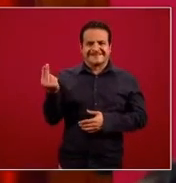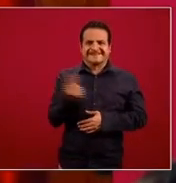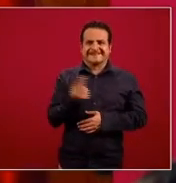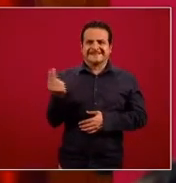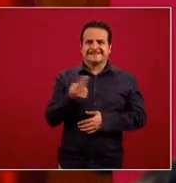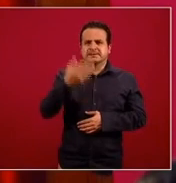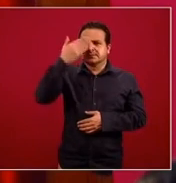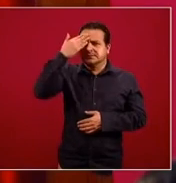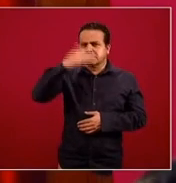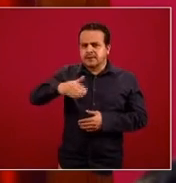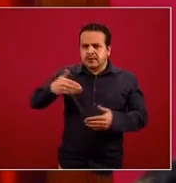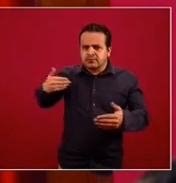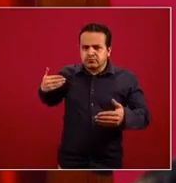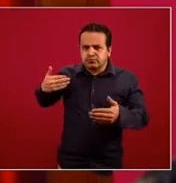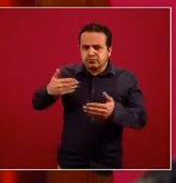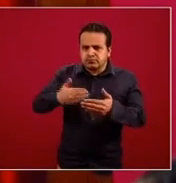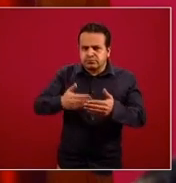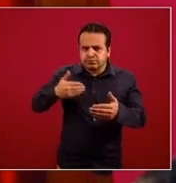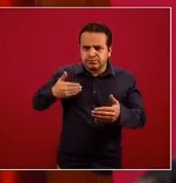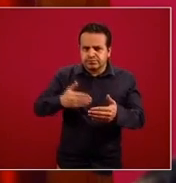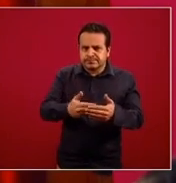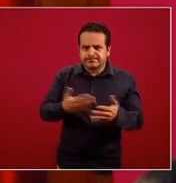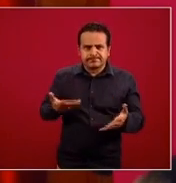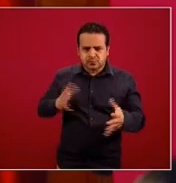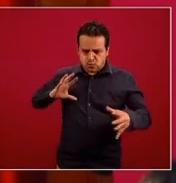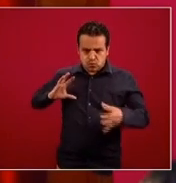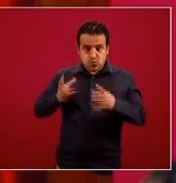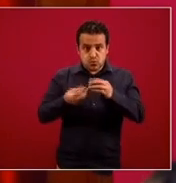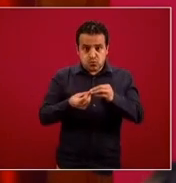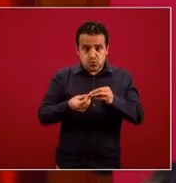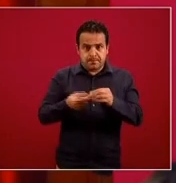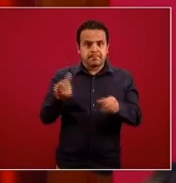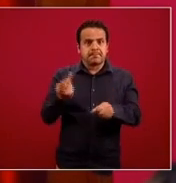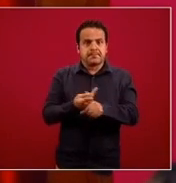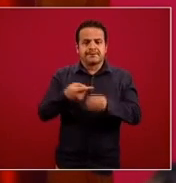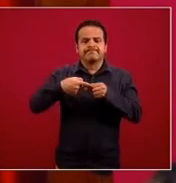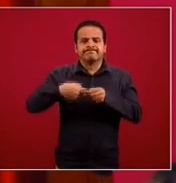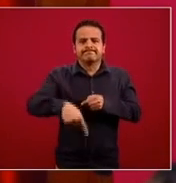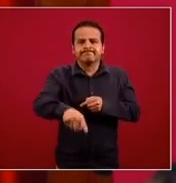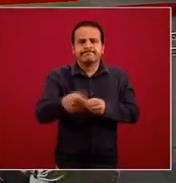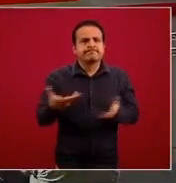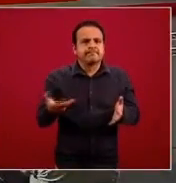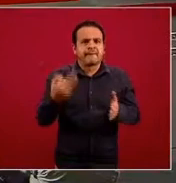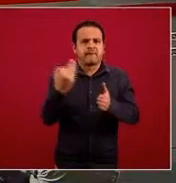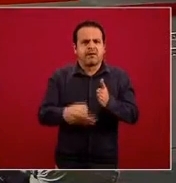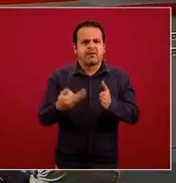circumstances that are not the ones that we are used to living